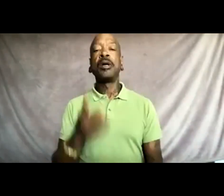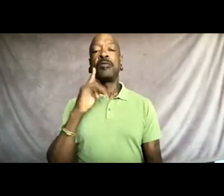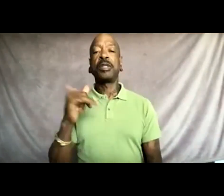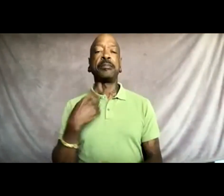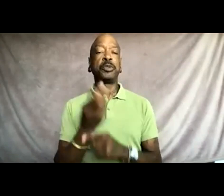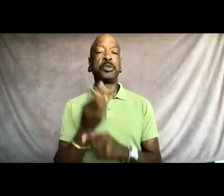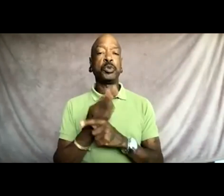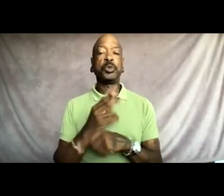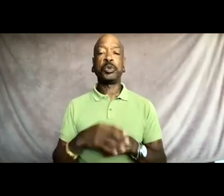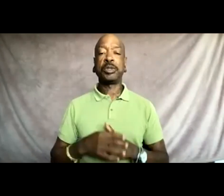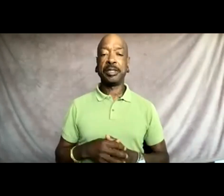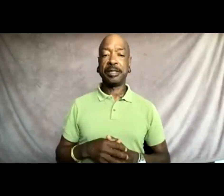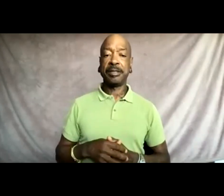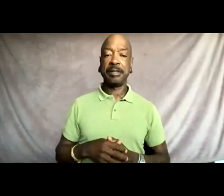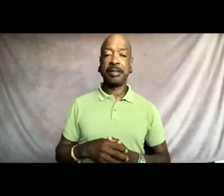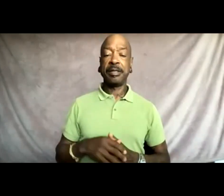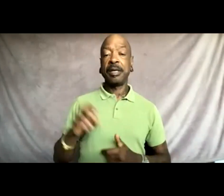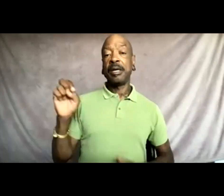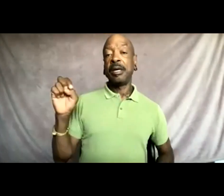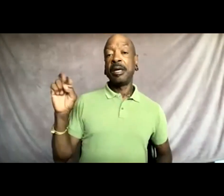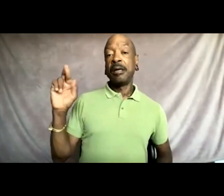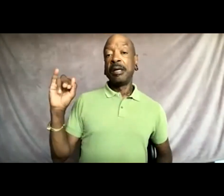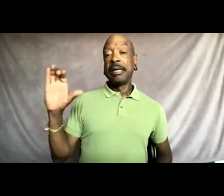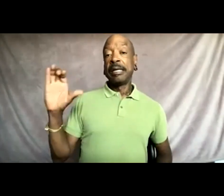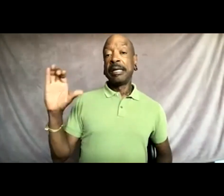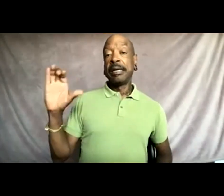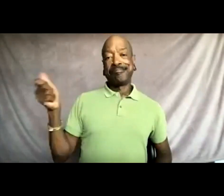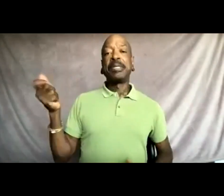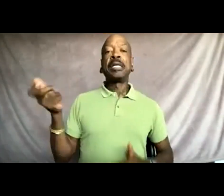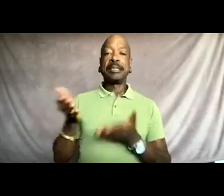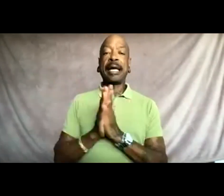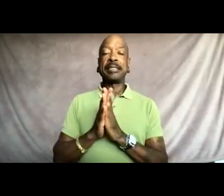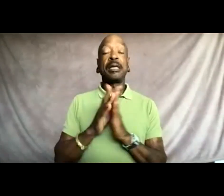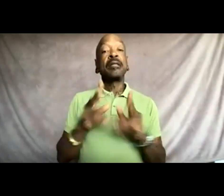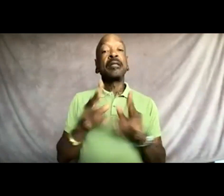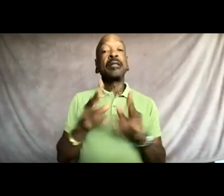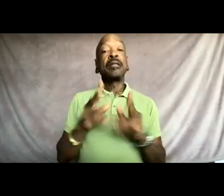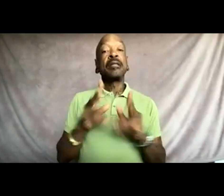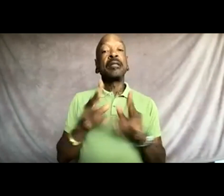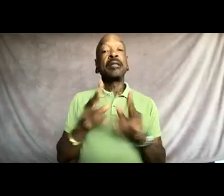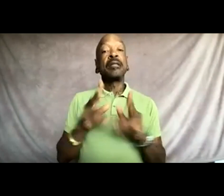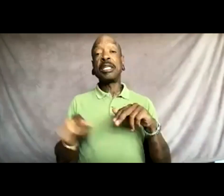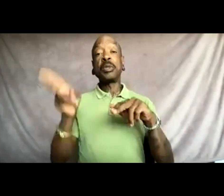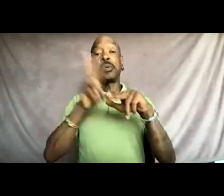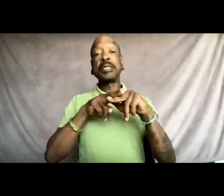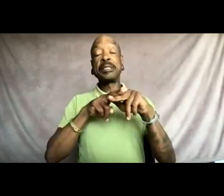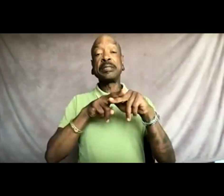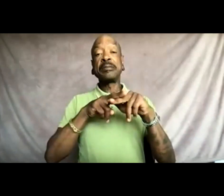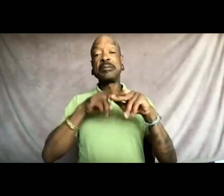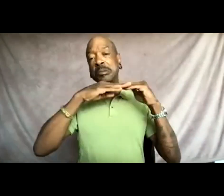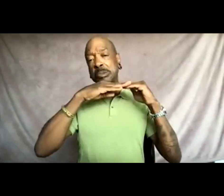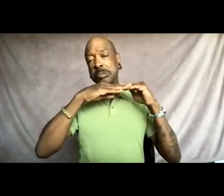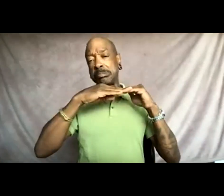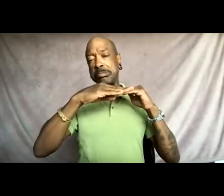Sort of tied to that, Eric is asking, when the value of land doesn't increase at the fair market value rate, how can